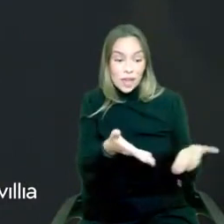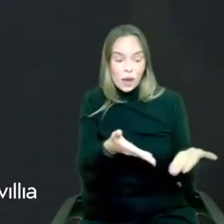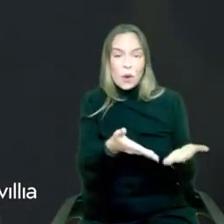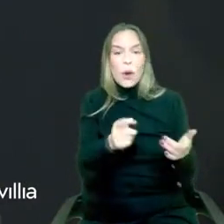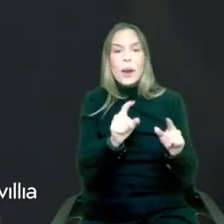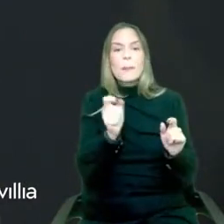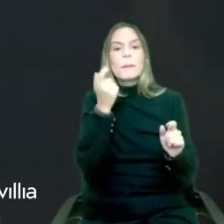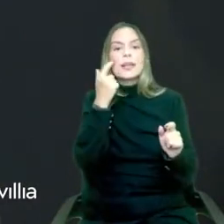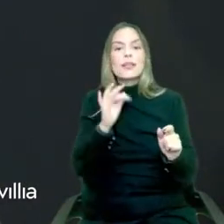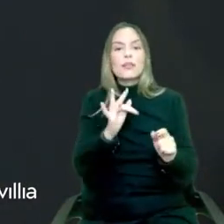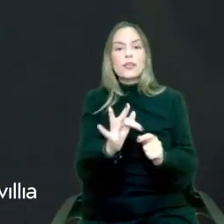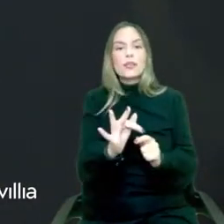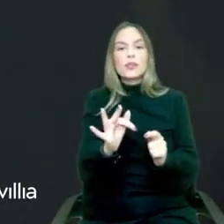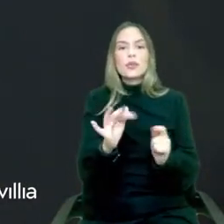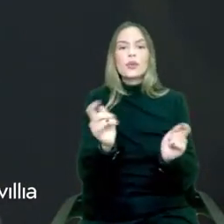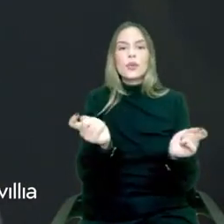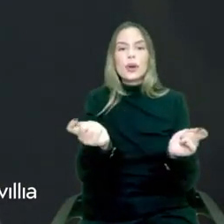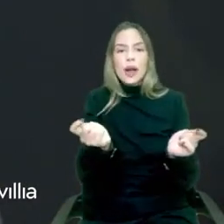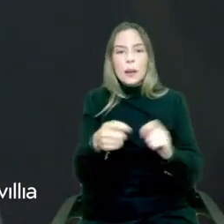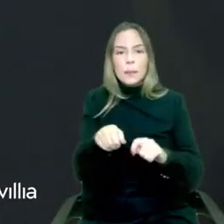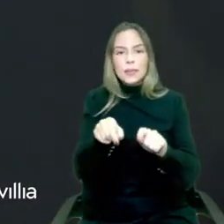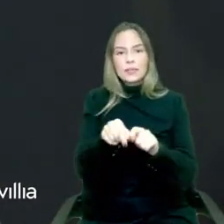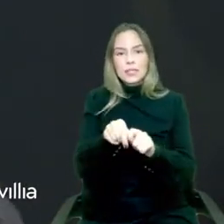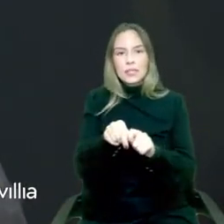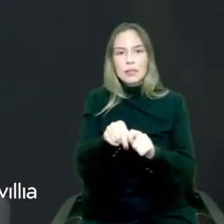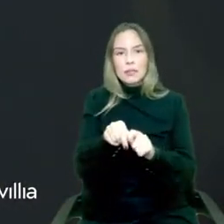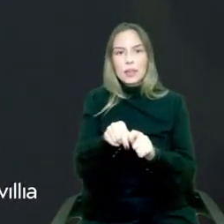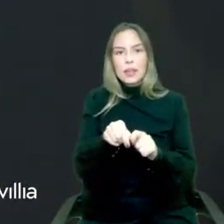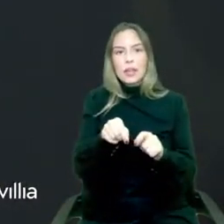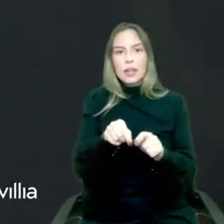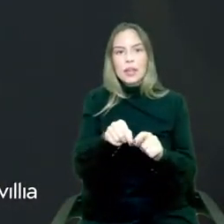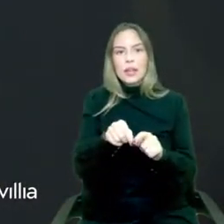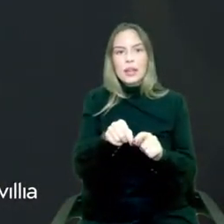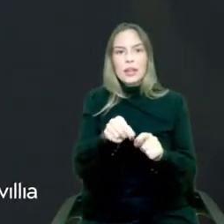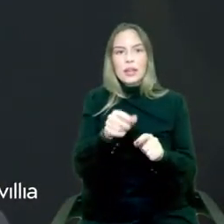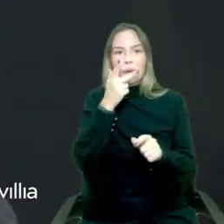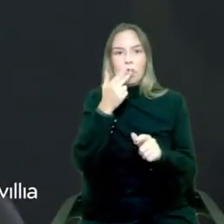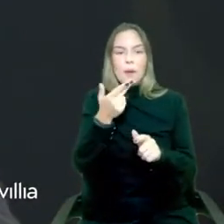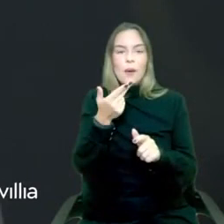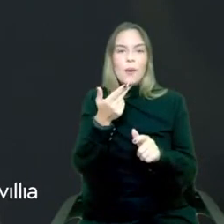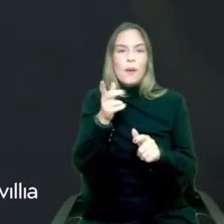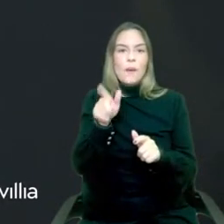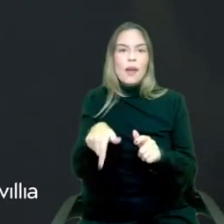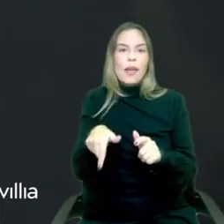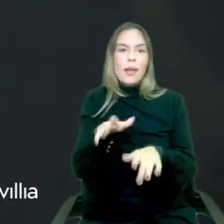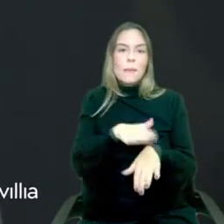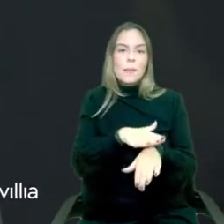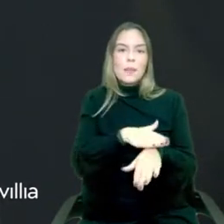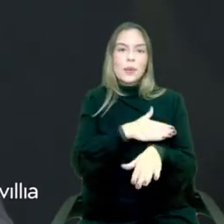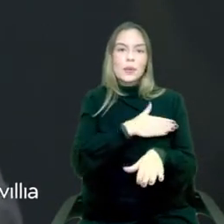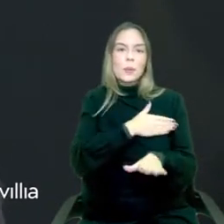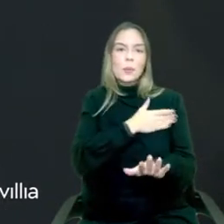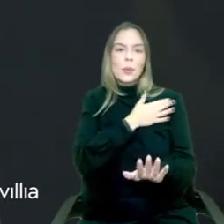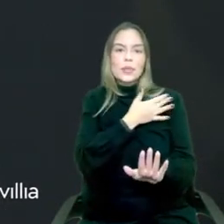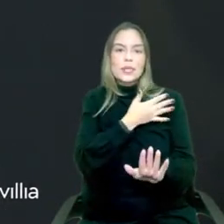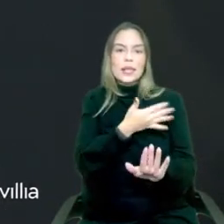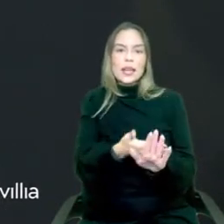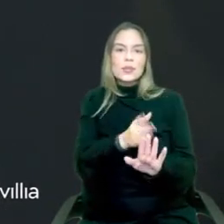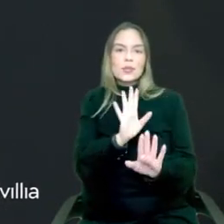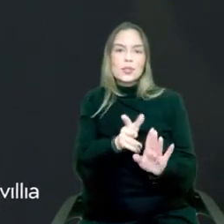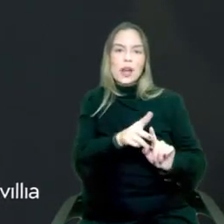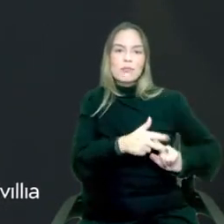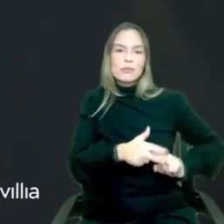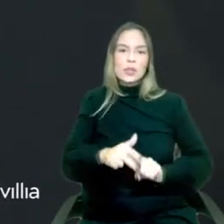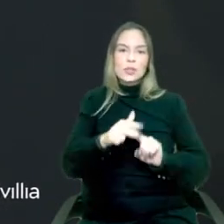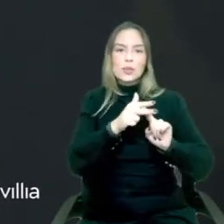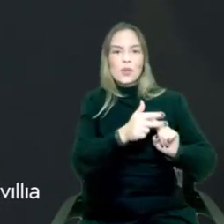that? And 9 times out of 10, you know, by the time you've gone through the process, someone's already figured it out and is on the right track. So,